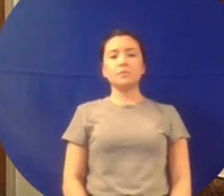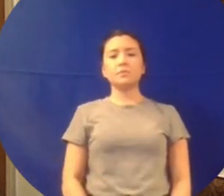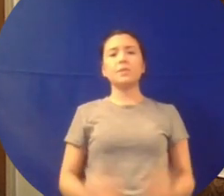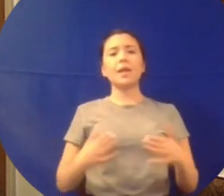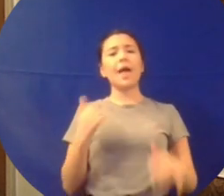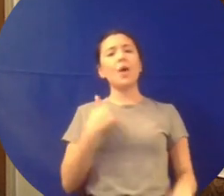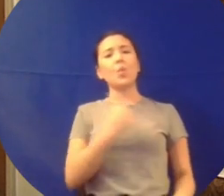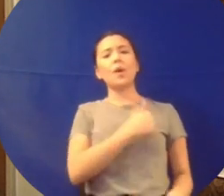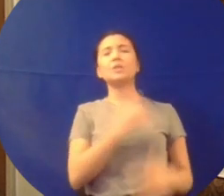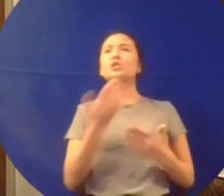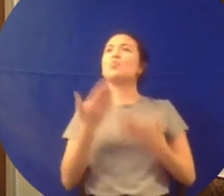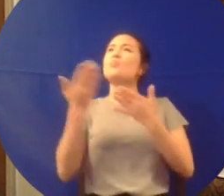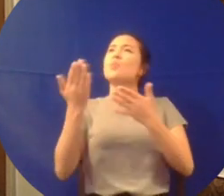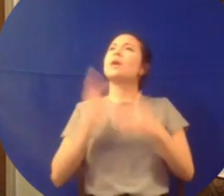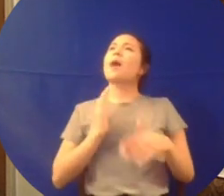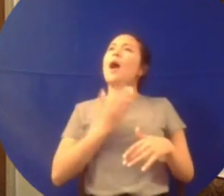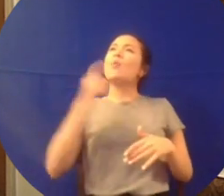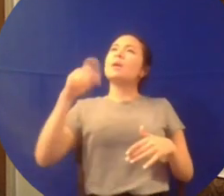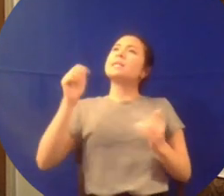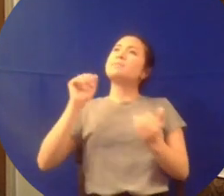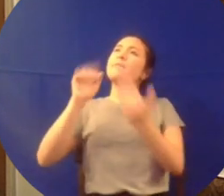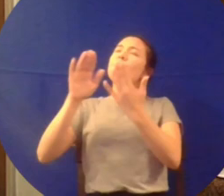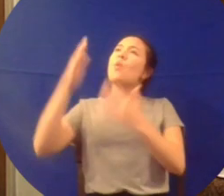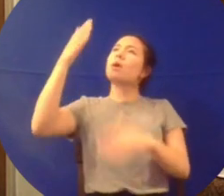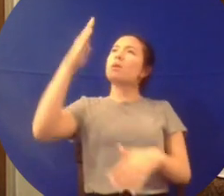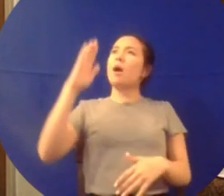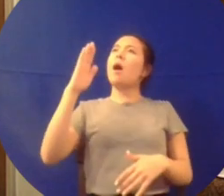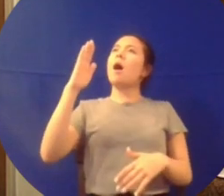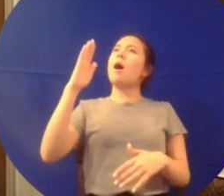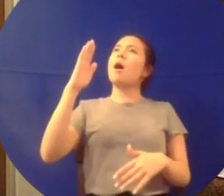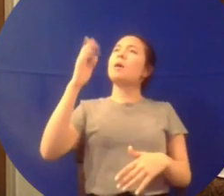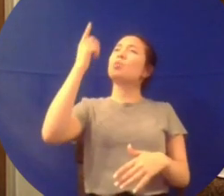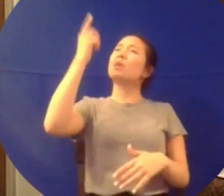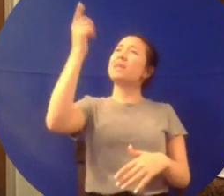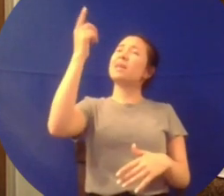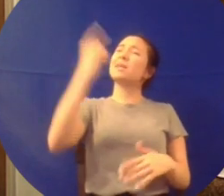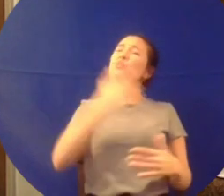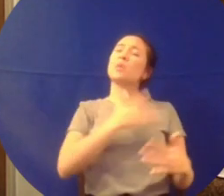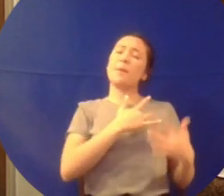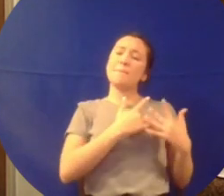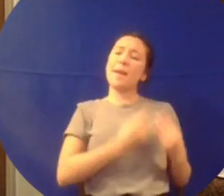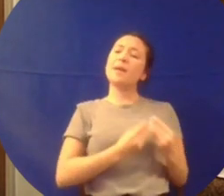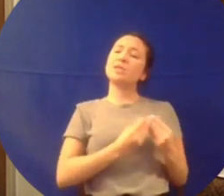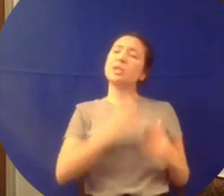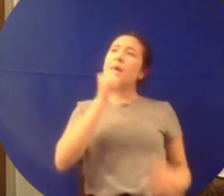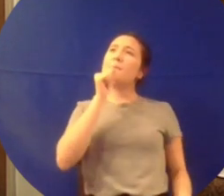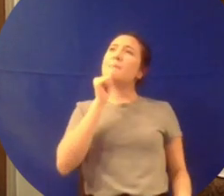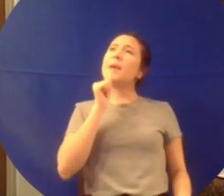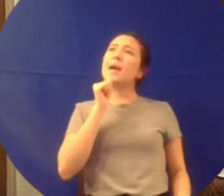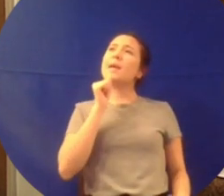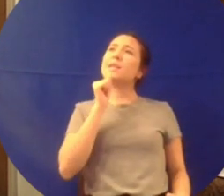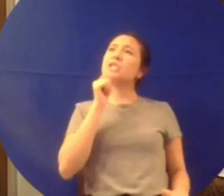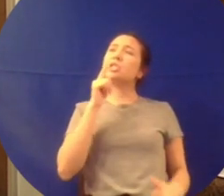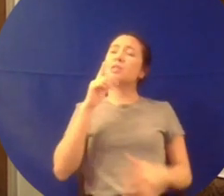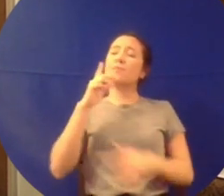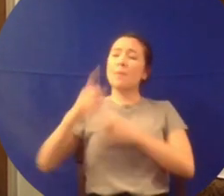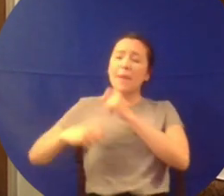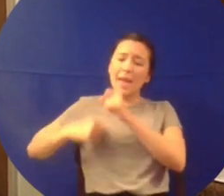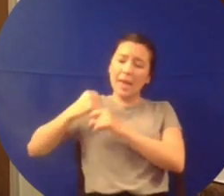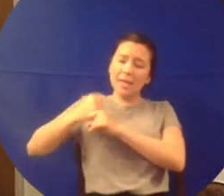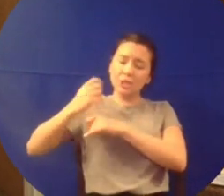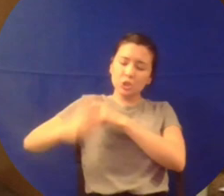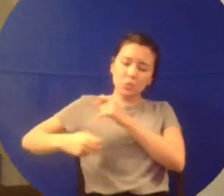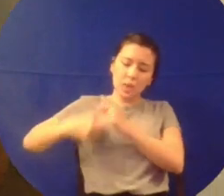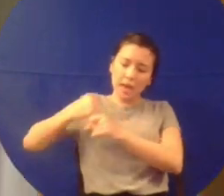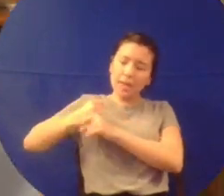Let us bring our needs before God, who is compassionate and patient from age to age.